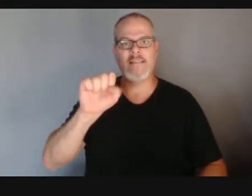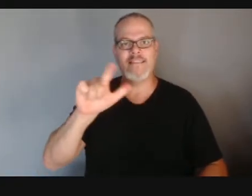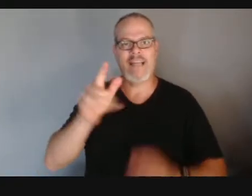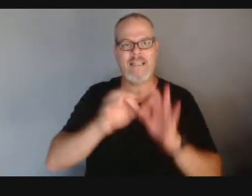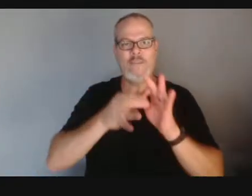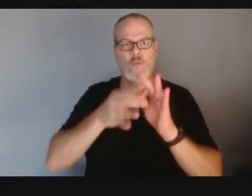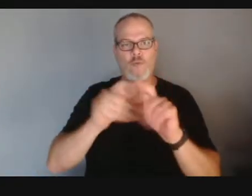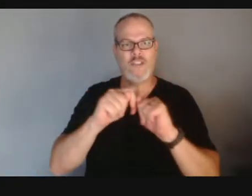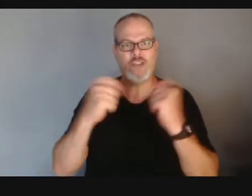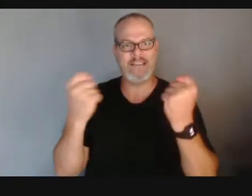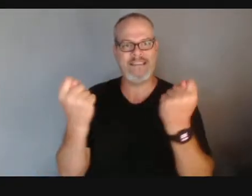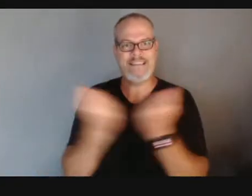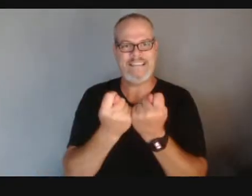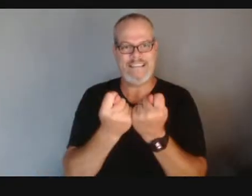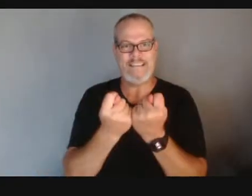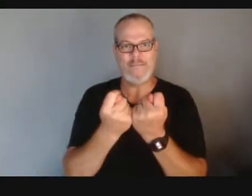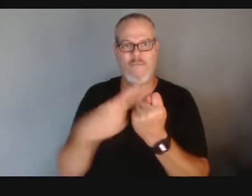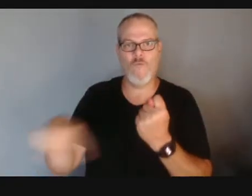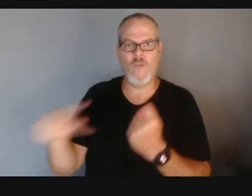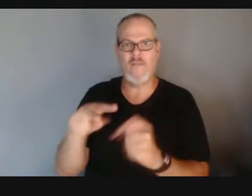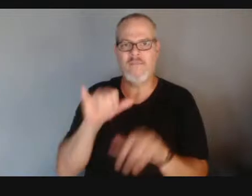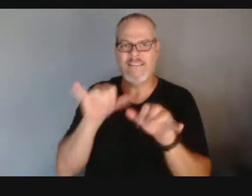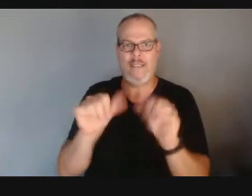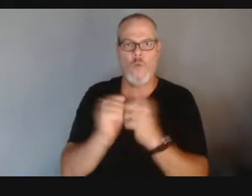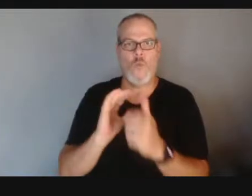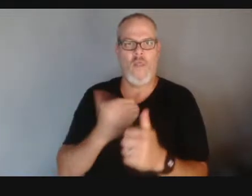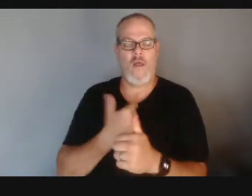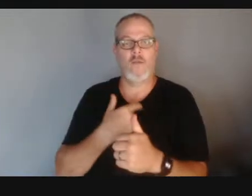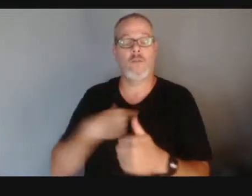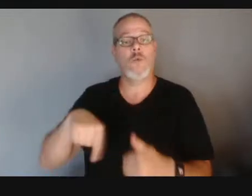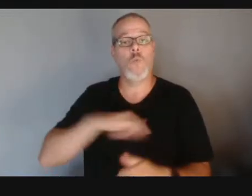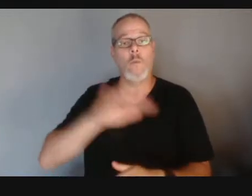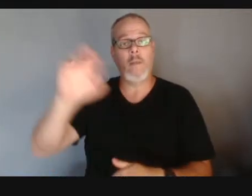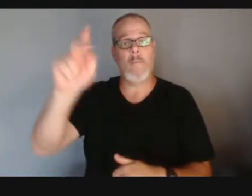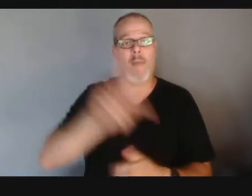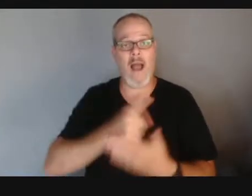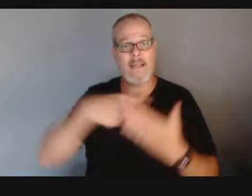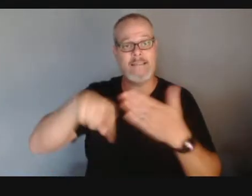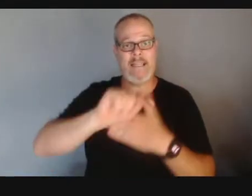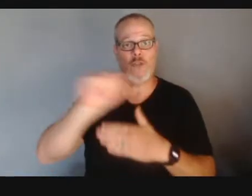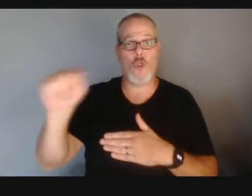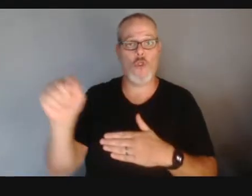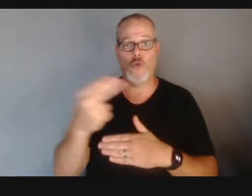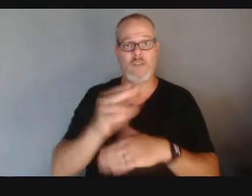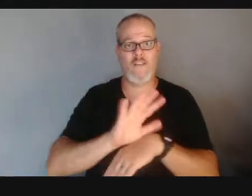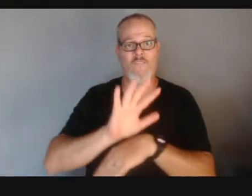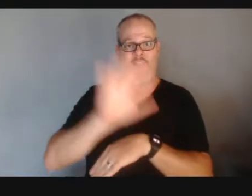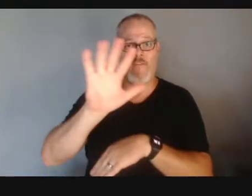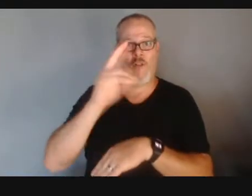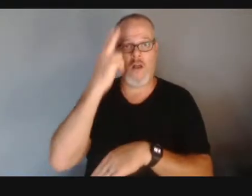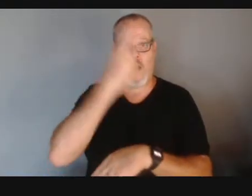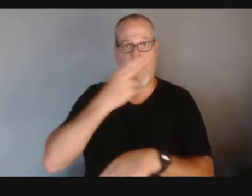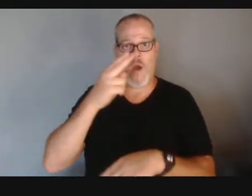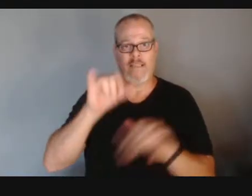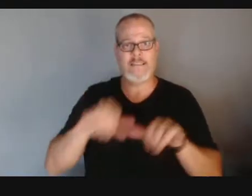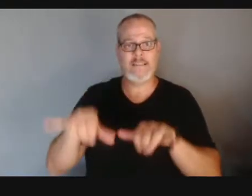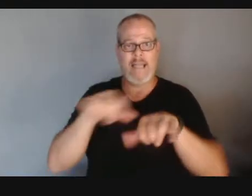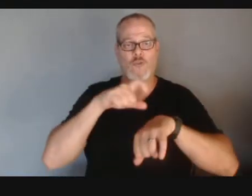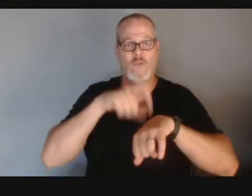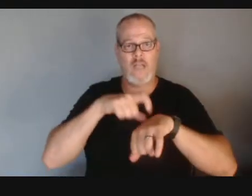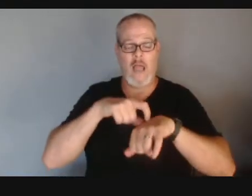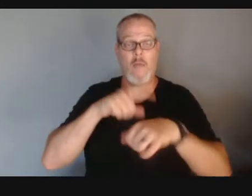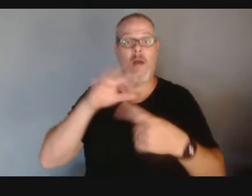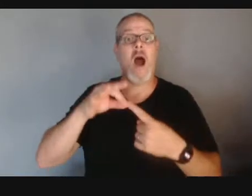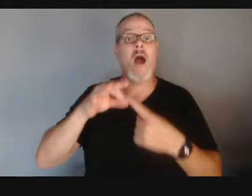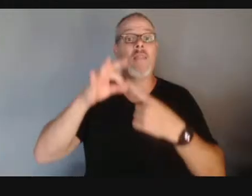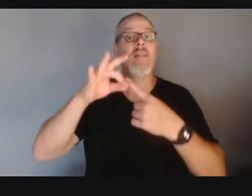be back next Thursday, 5 p.m. Hawaii Standard Time. Unless something, unexpected happens, the eruption at the